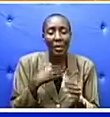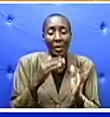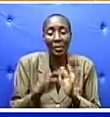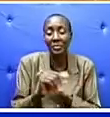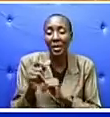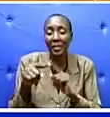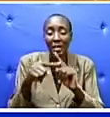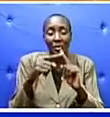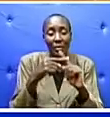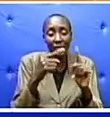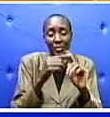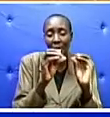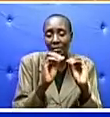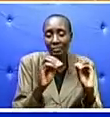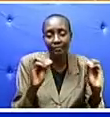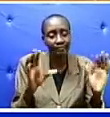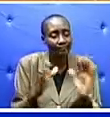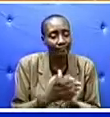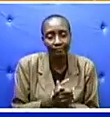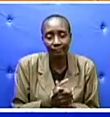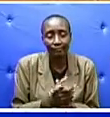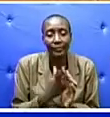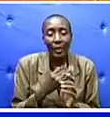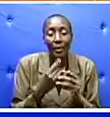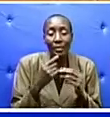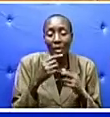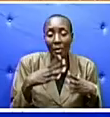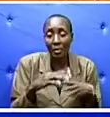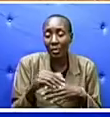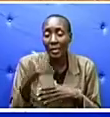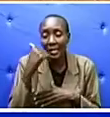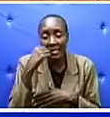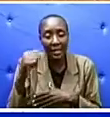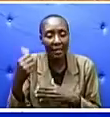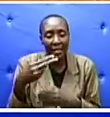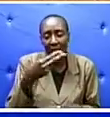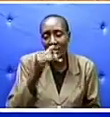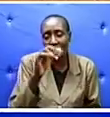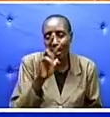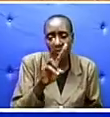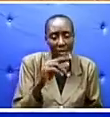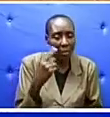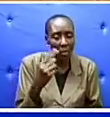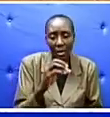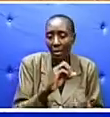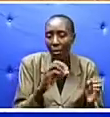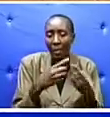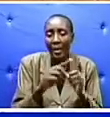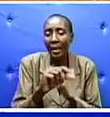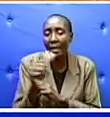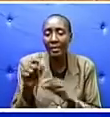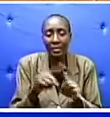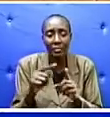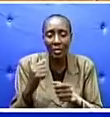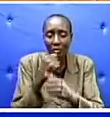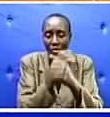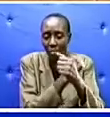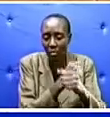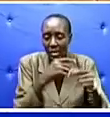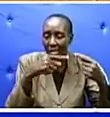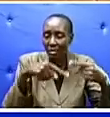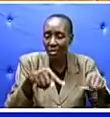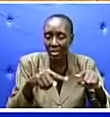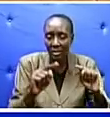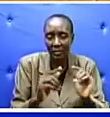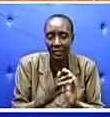that. Mm-hmm. I would just tell people who are living with other ailments, not HIV alone, to just guard the immune system, make sure they are